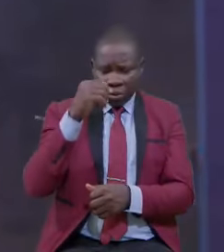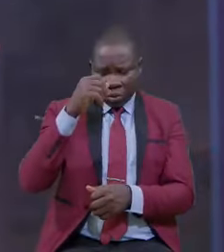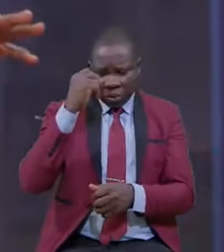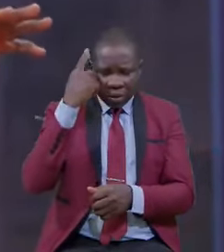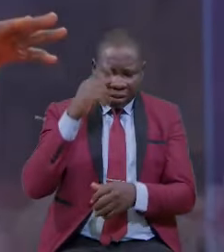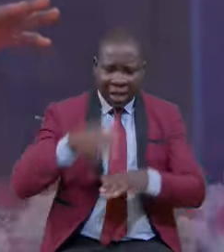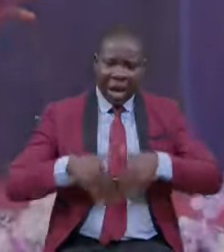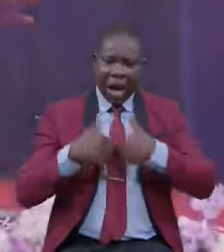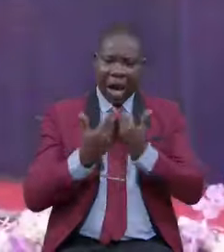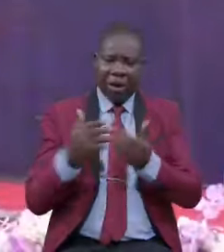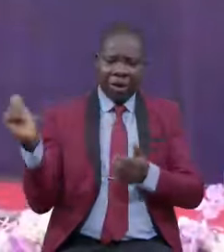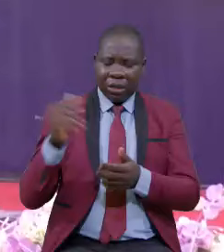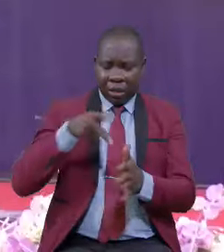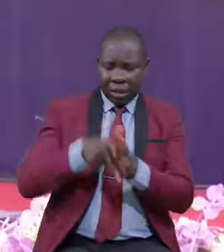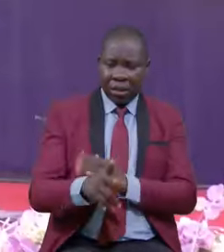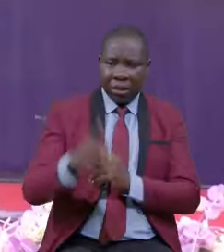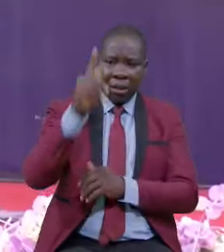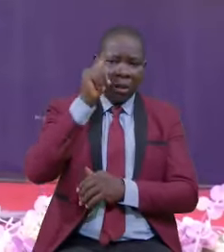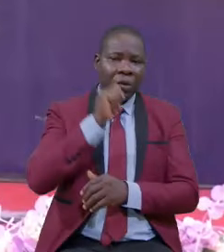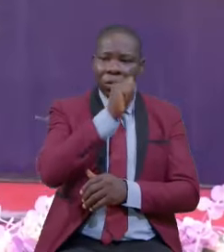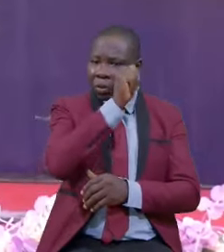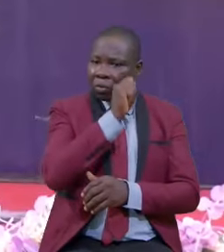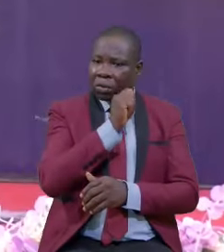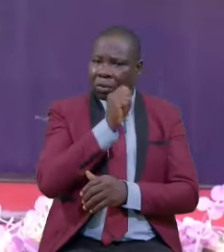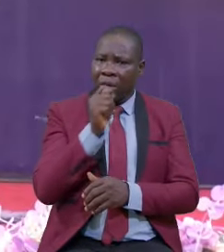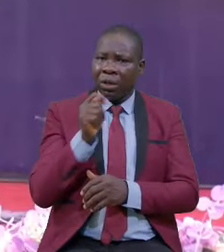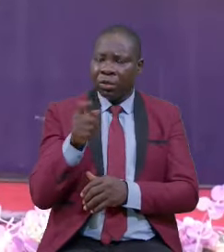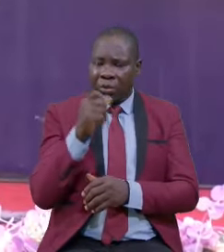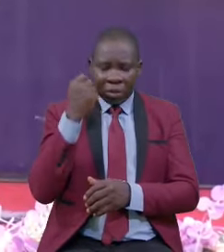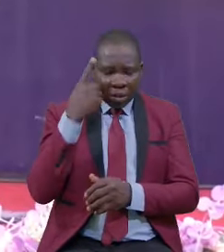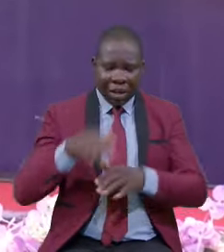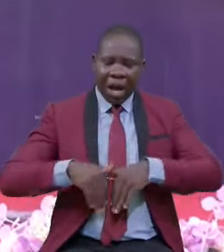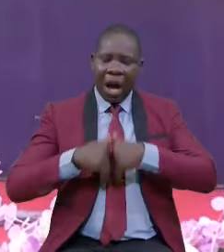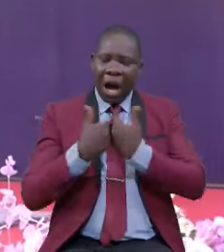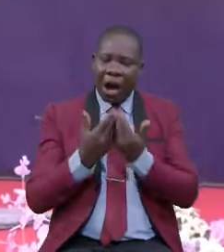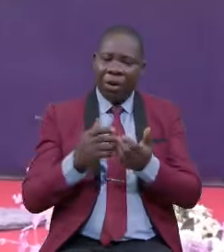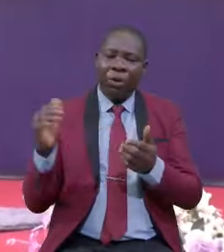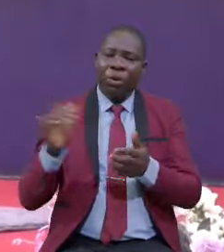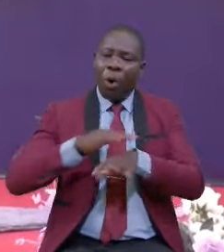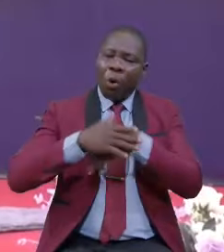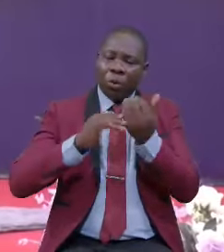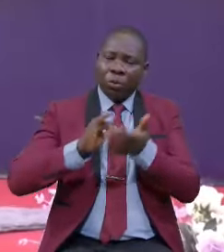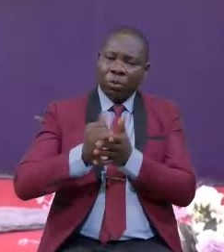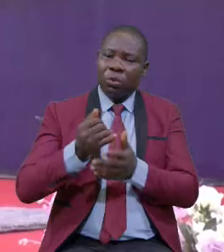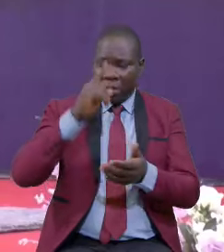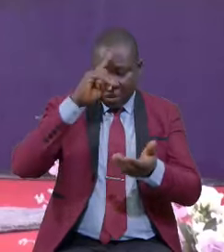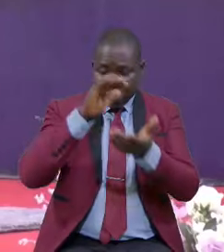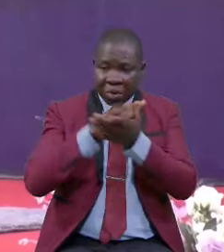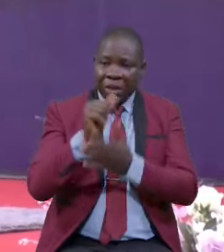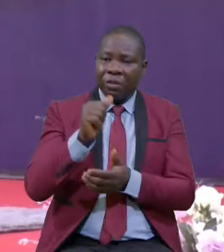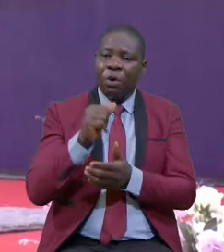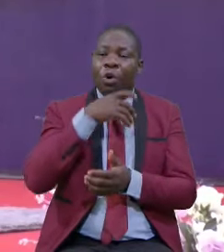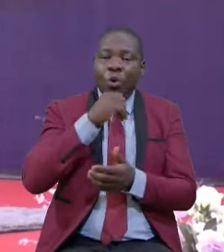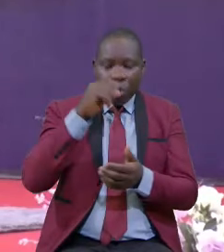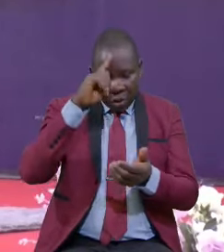how they have all those taboos, all the superstition and everything? They were what? In the darkness